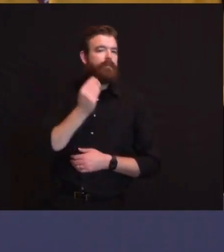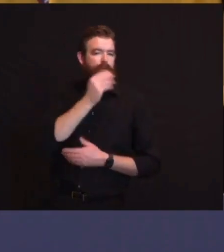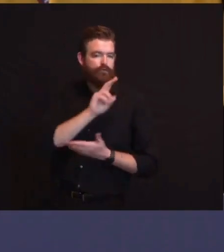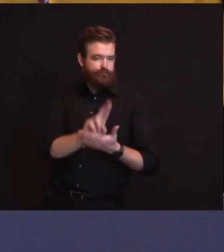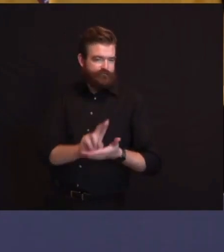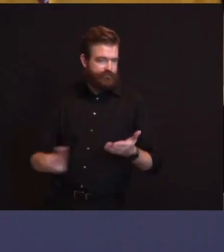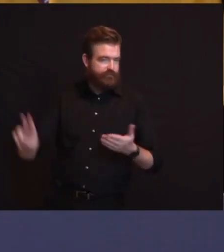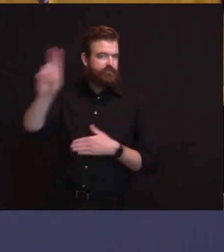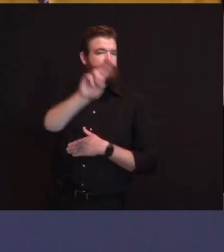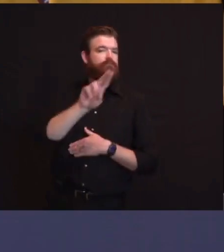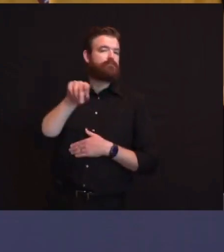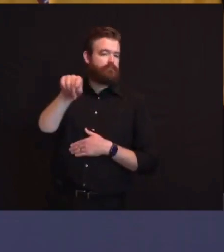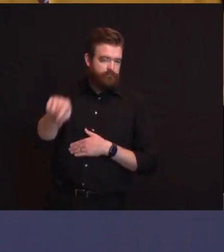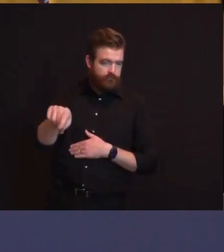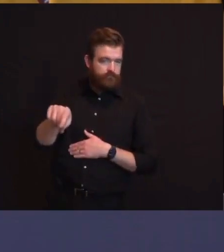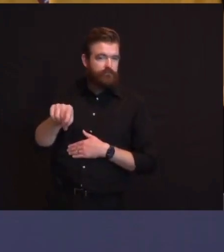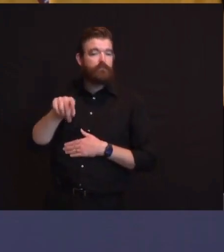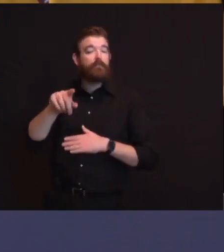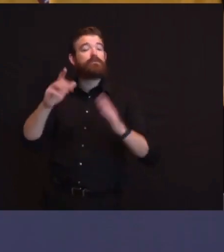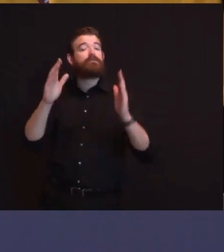are where they are in terms of positivity.